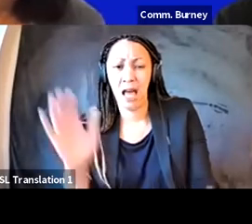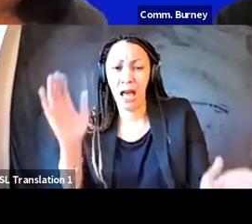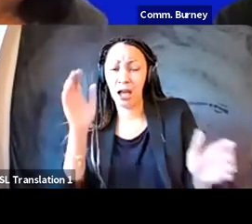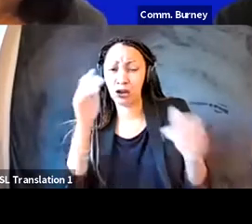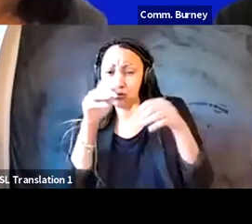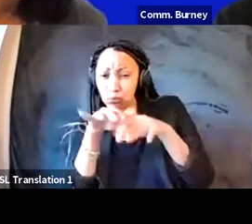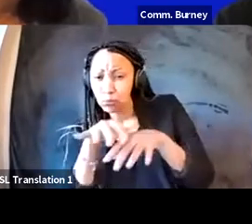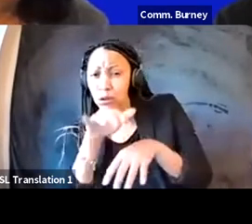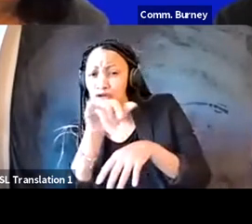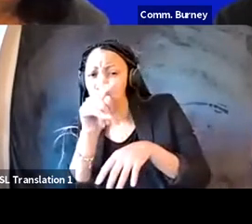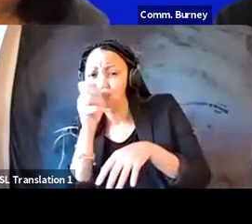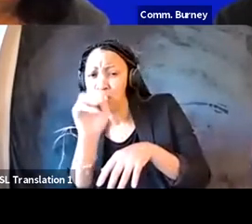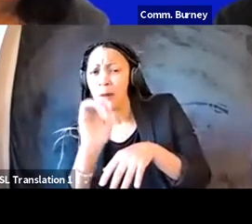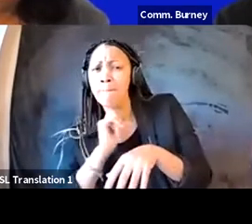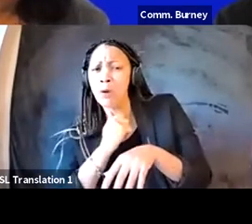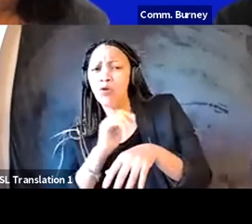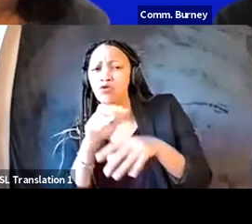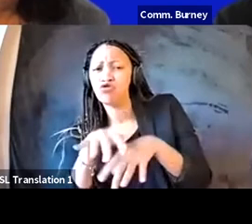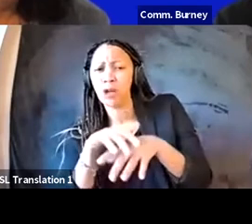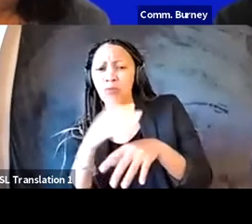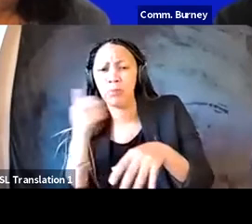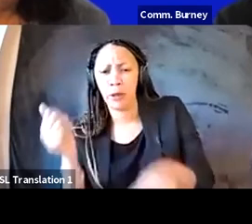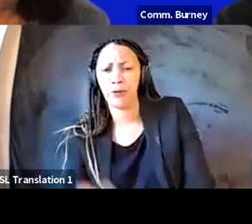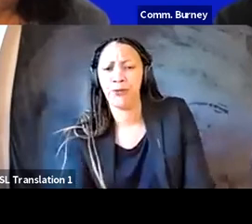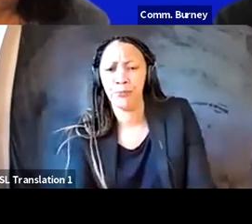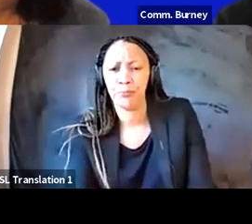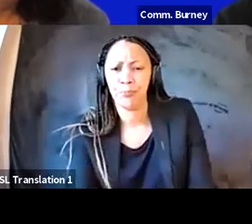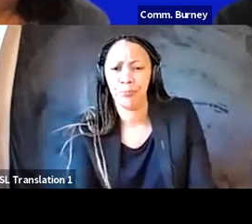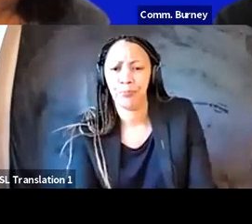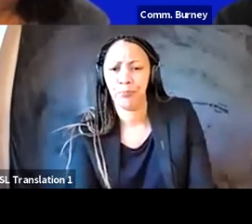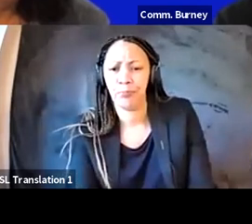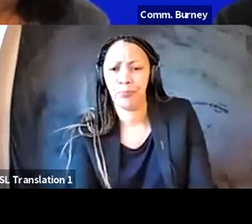can mute the stream, that will make it so we can hear you.